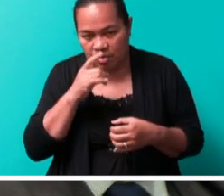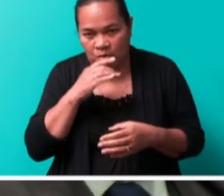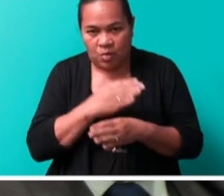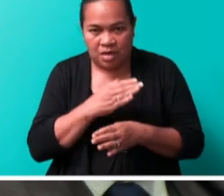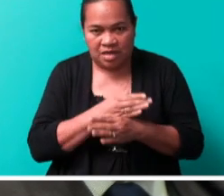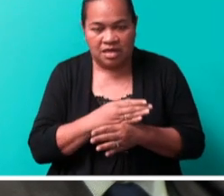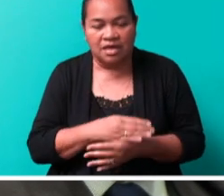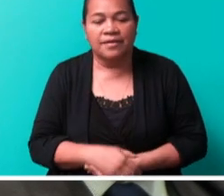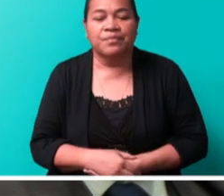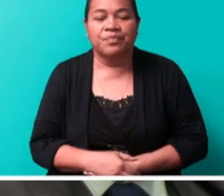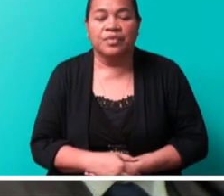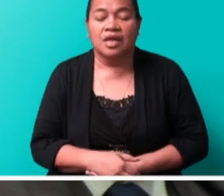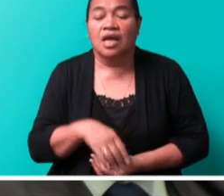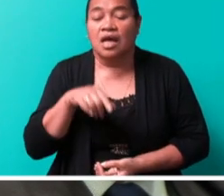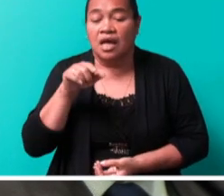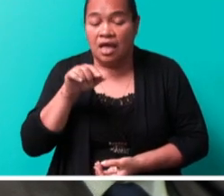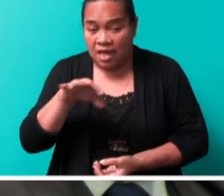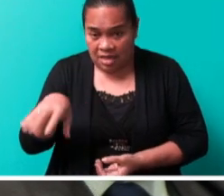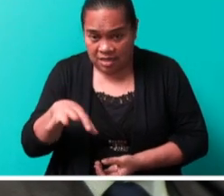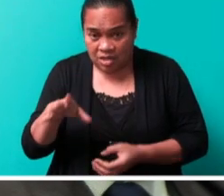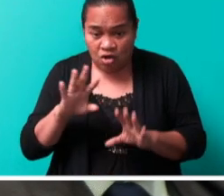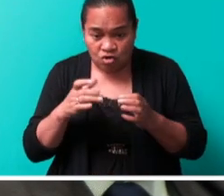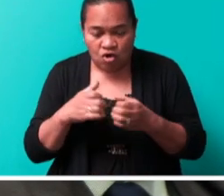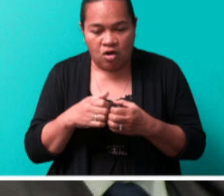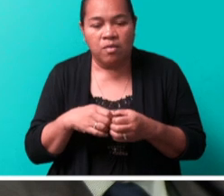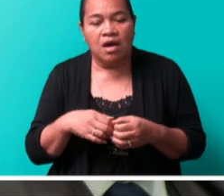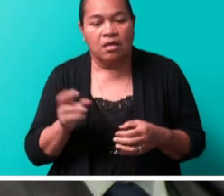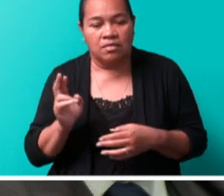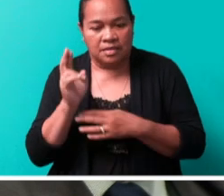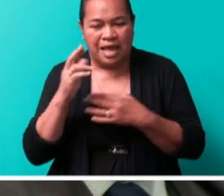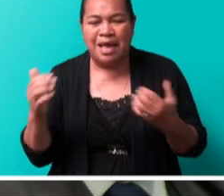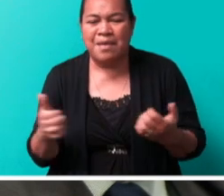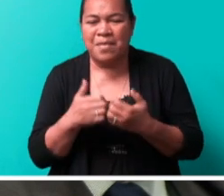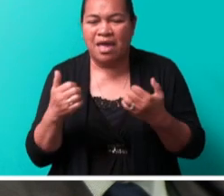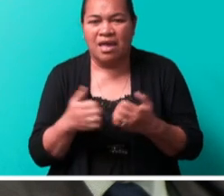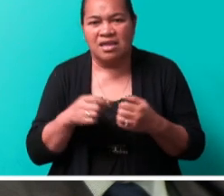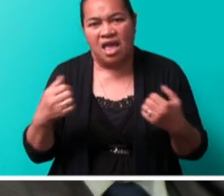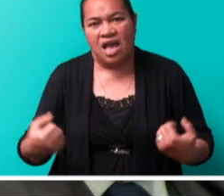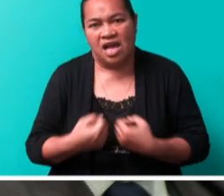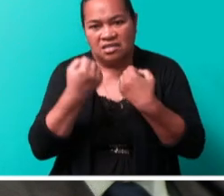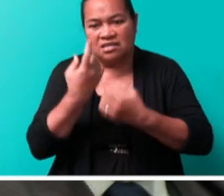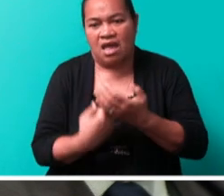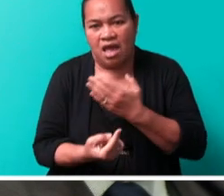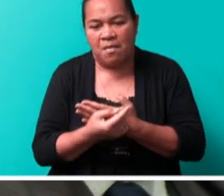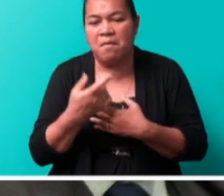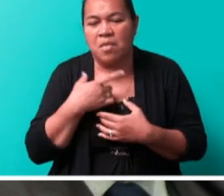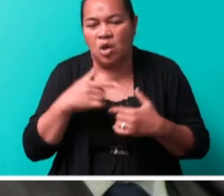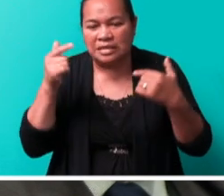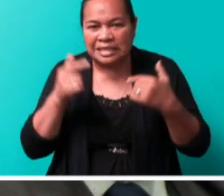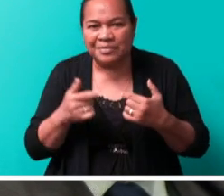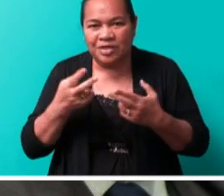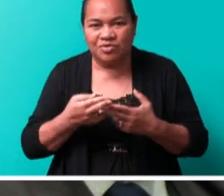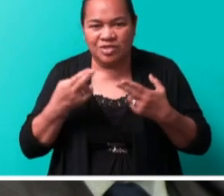However, they also represent an unreasonable amount of workplace accidents due to limited resources